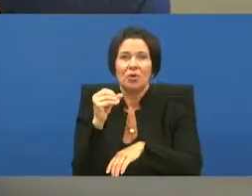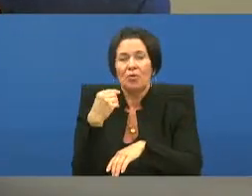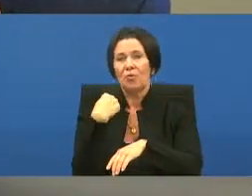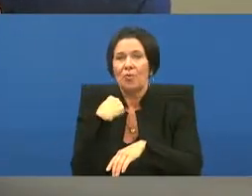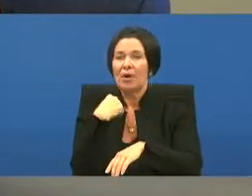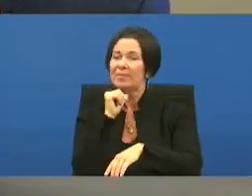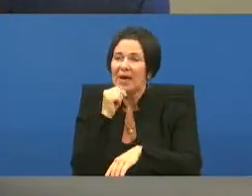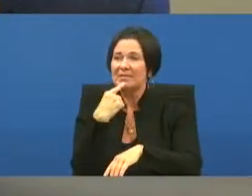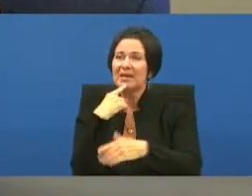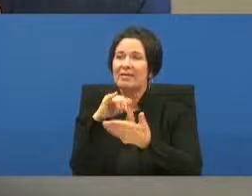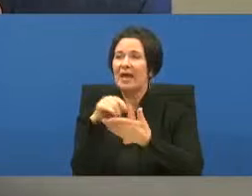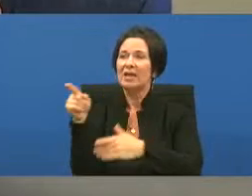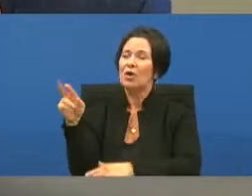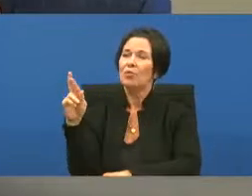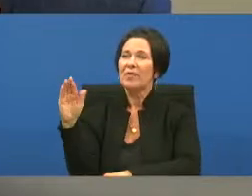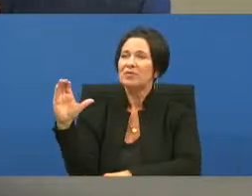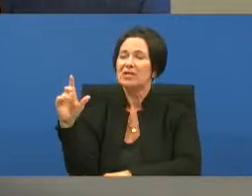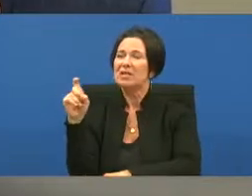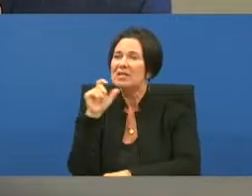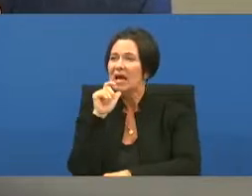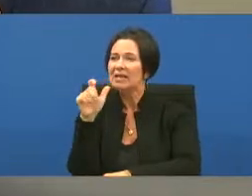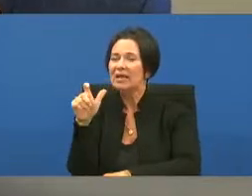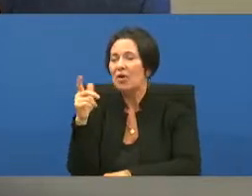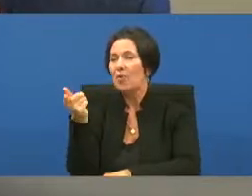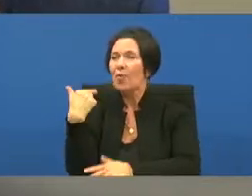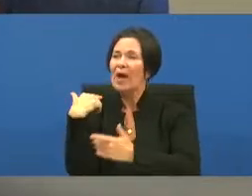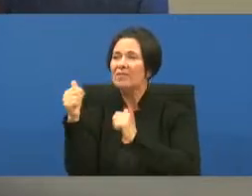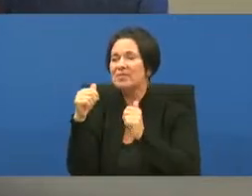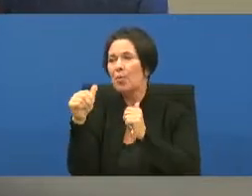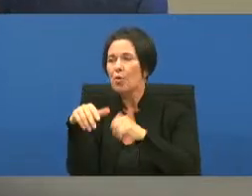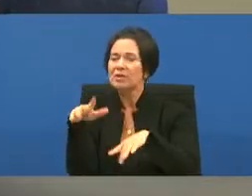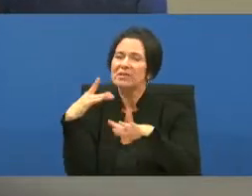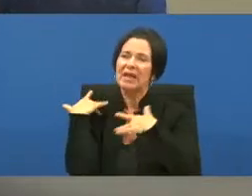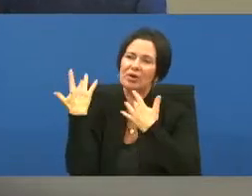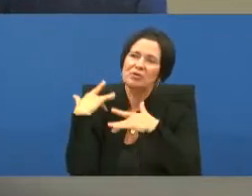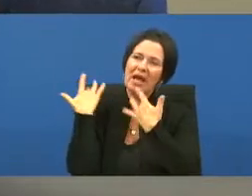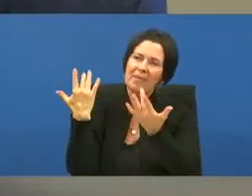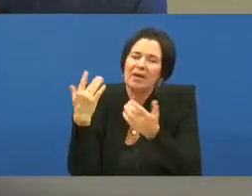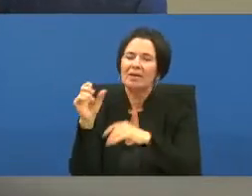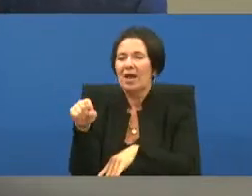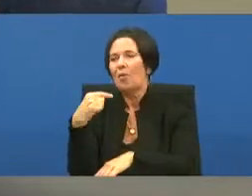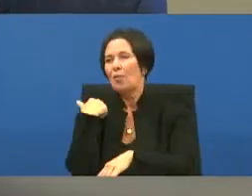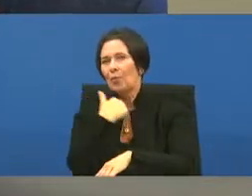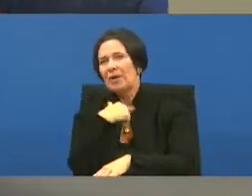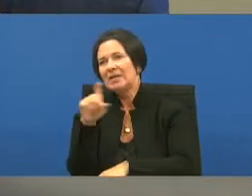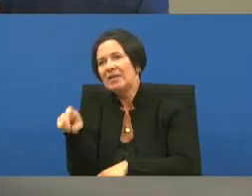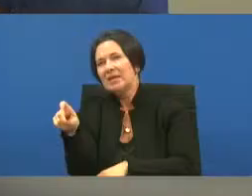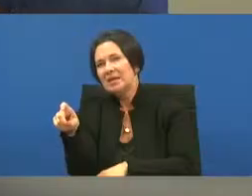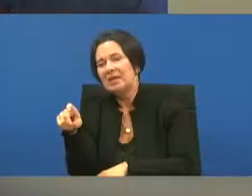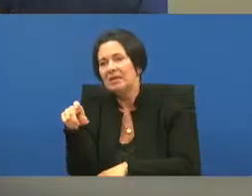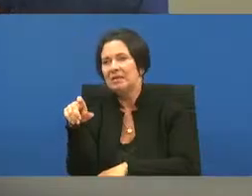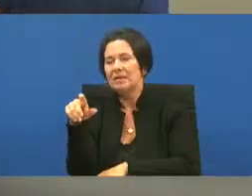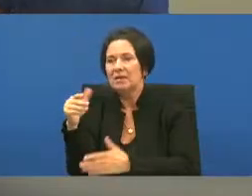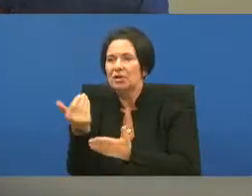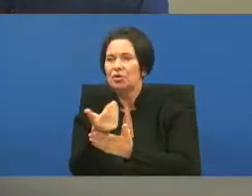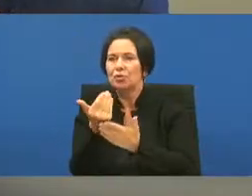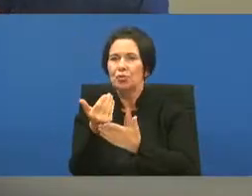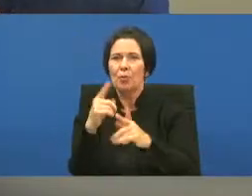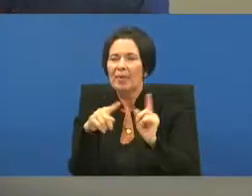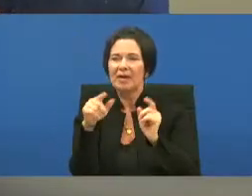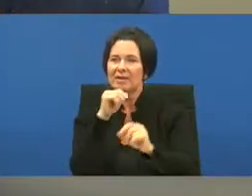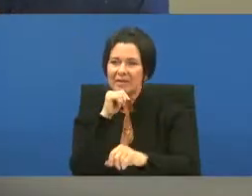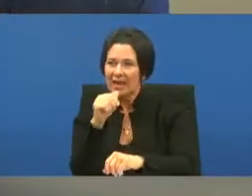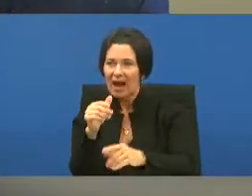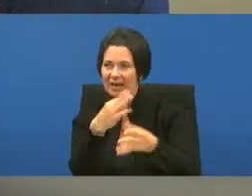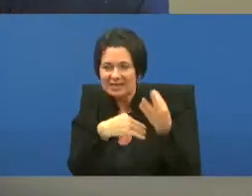Center doesn't need to be done. I've been in sports and I love entertainment. I believe we need a new facility here, but not in lieu